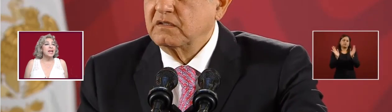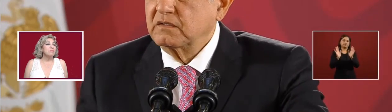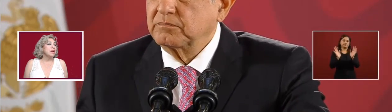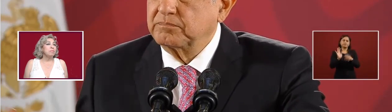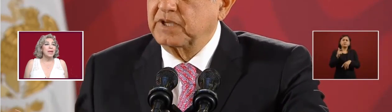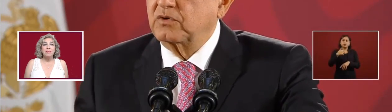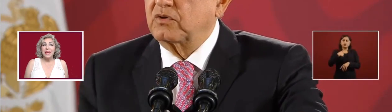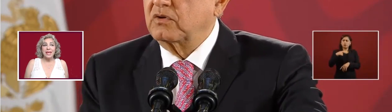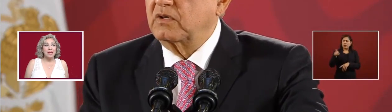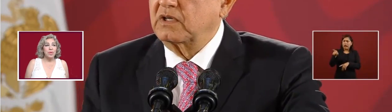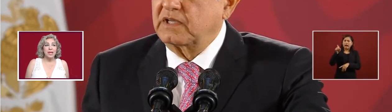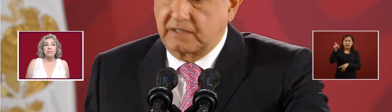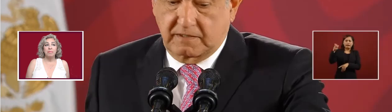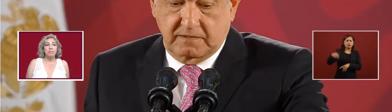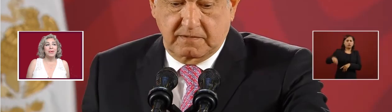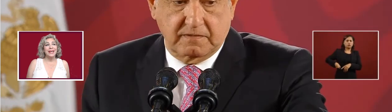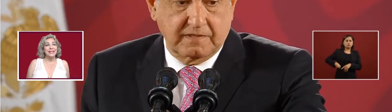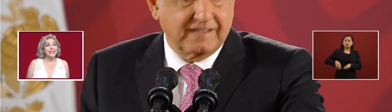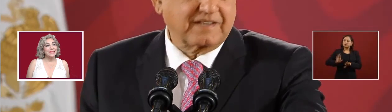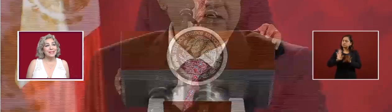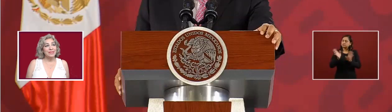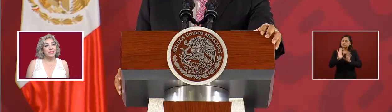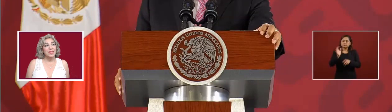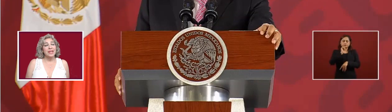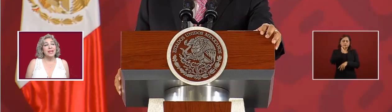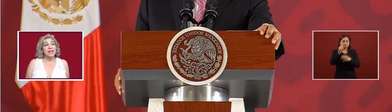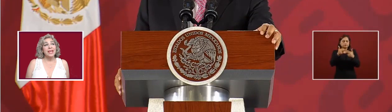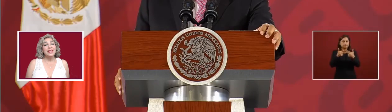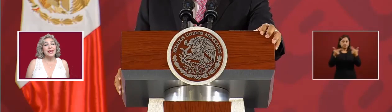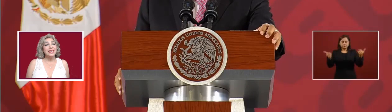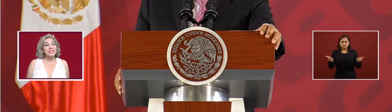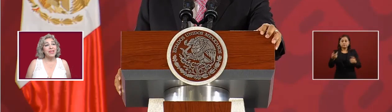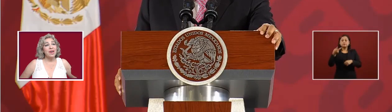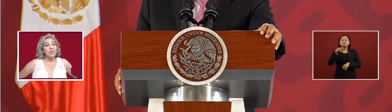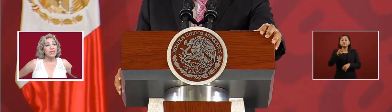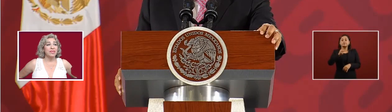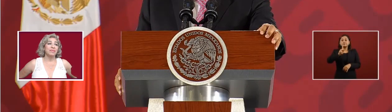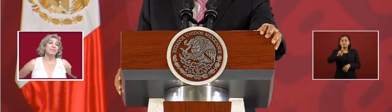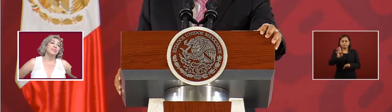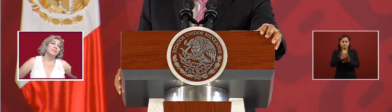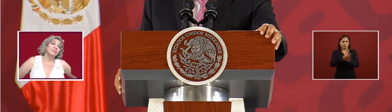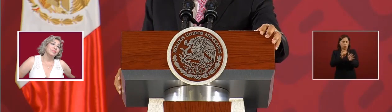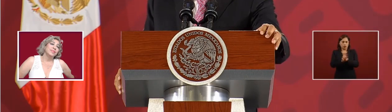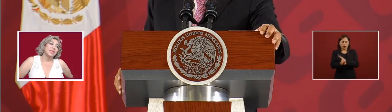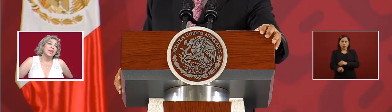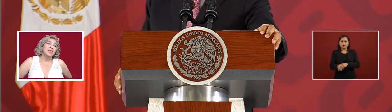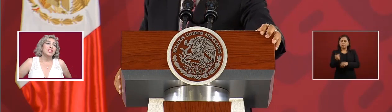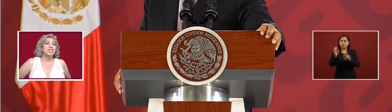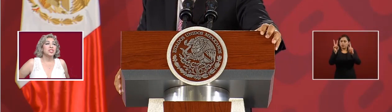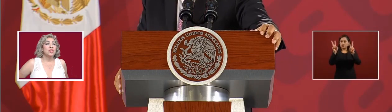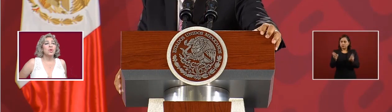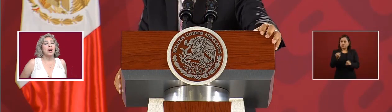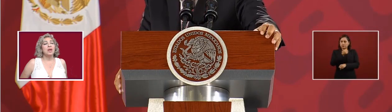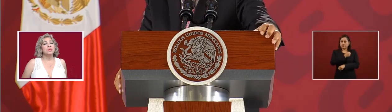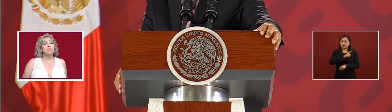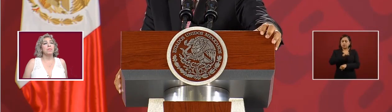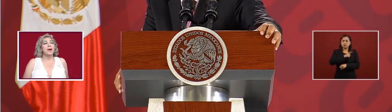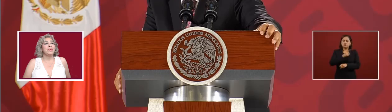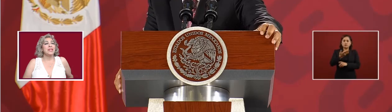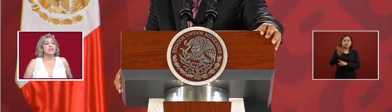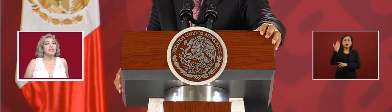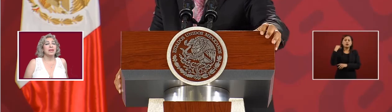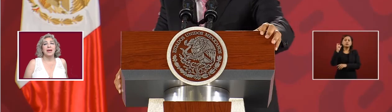I am not blaming anyone, but, in the case of health, the so called,